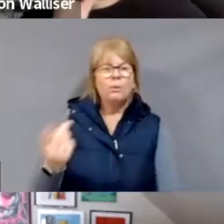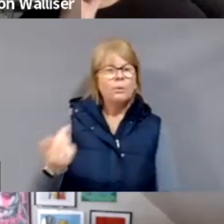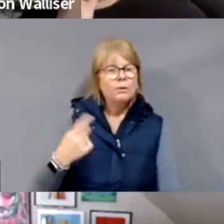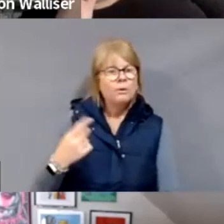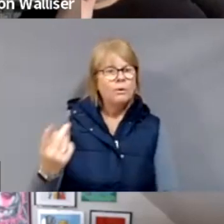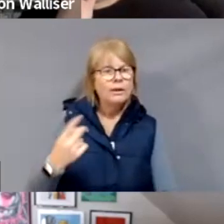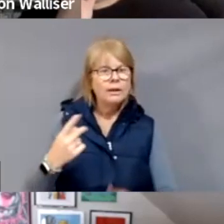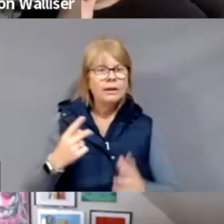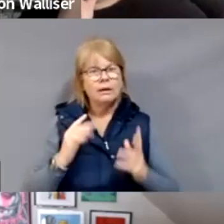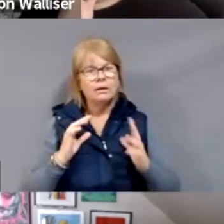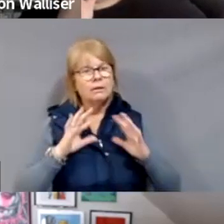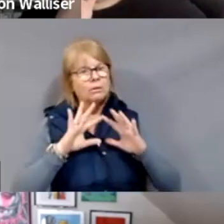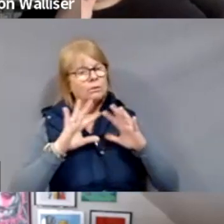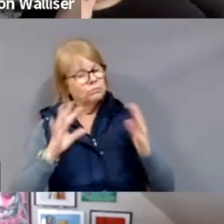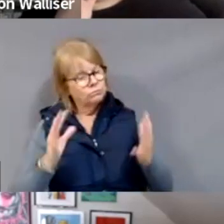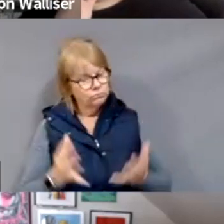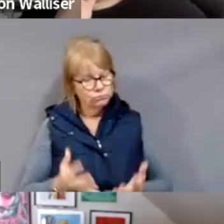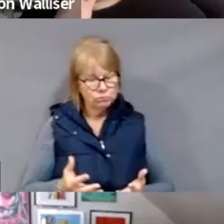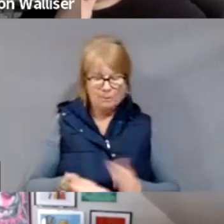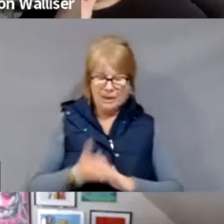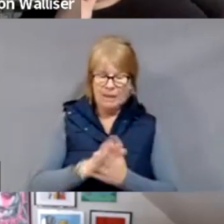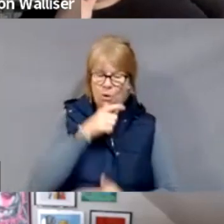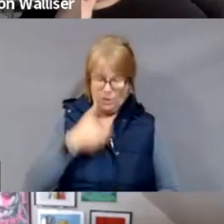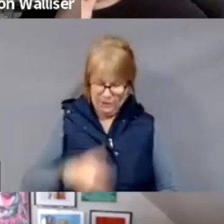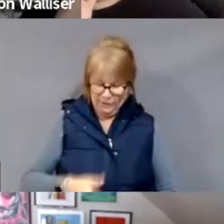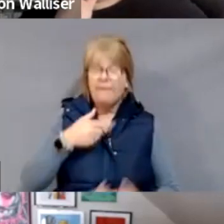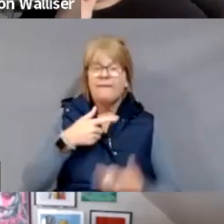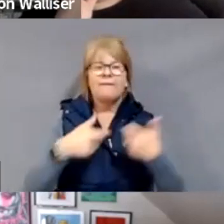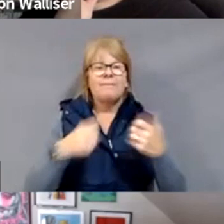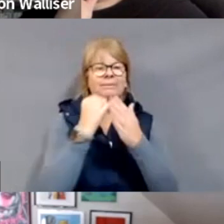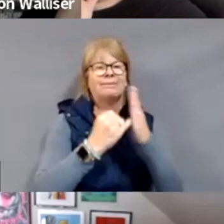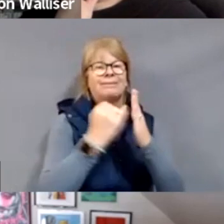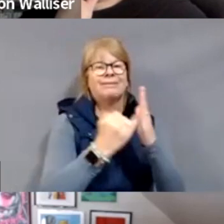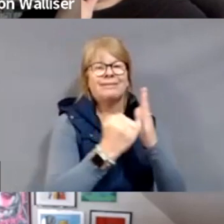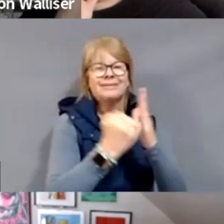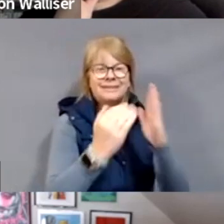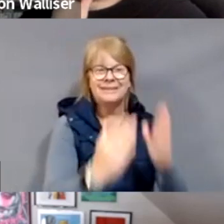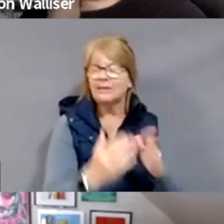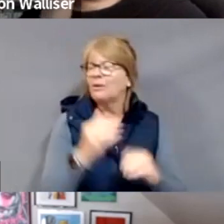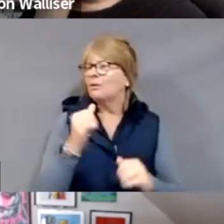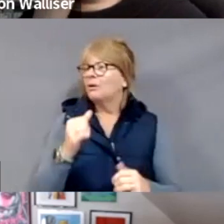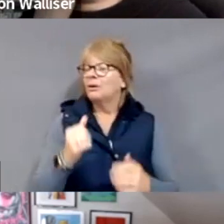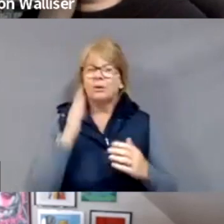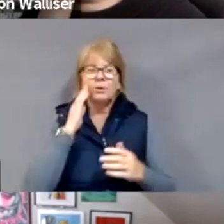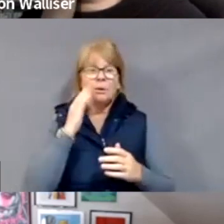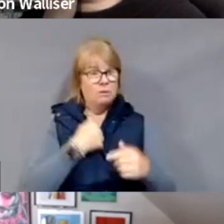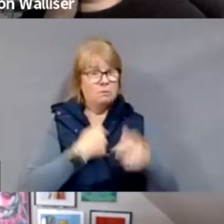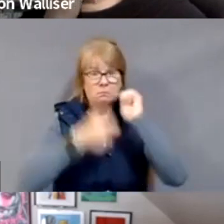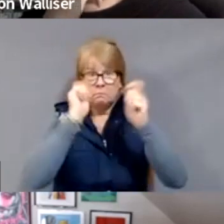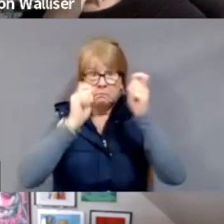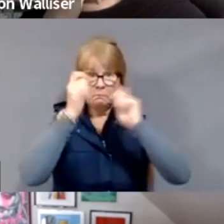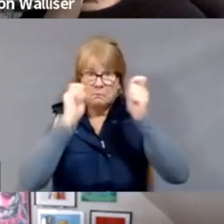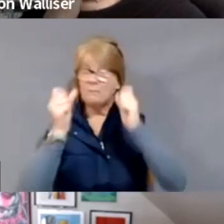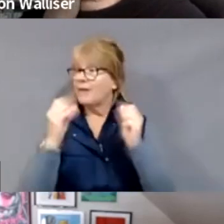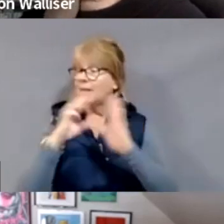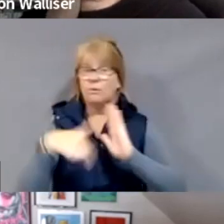the artistic experiences that we've had. And as somebody who wears many hats myself and has had a lot of